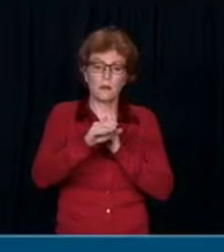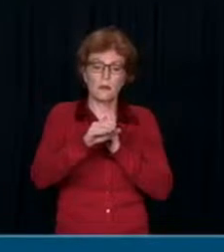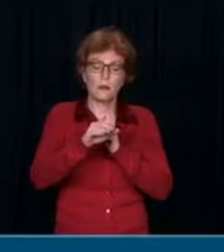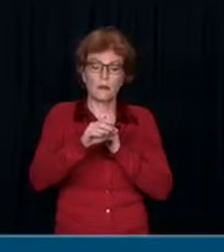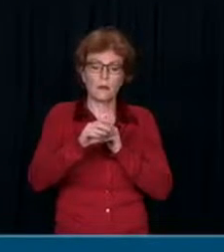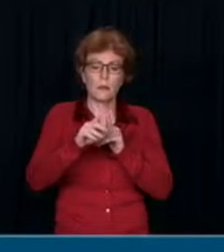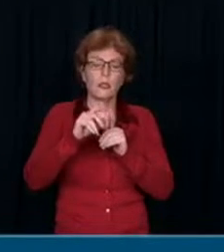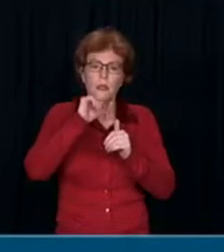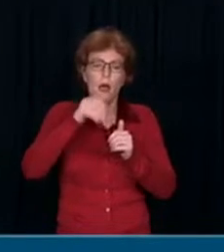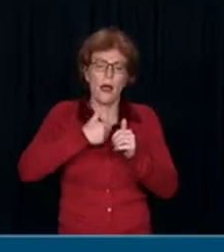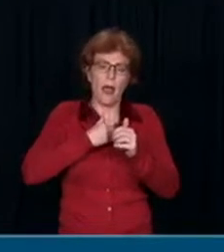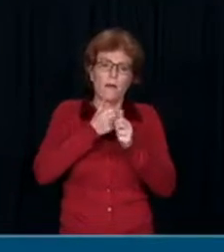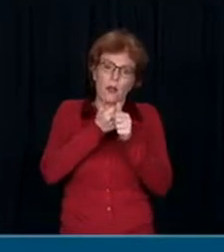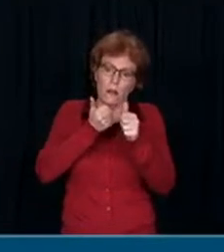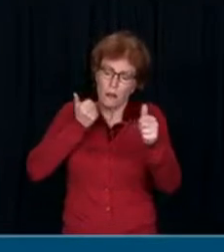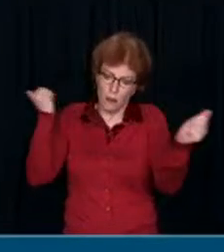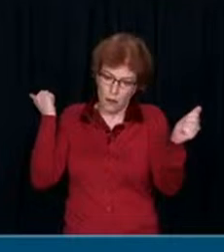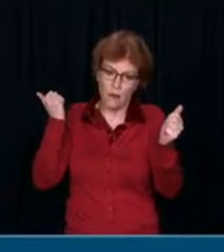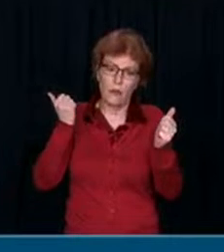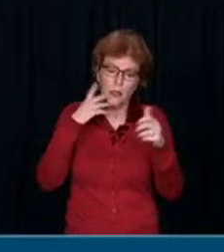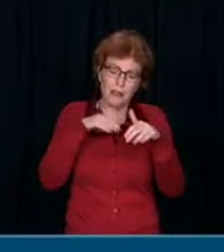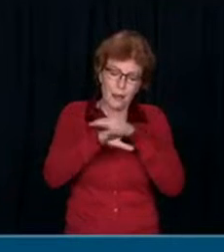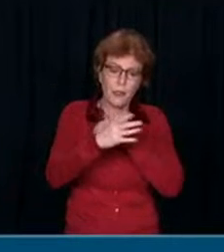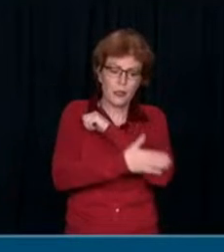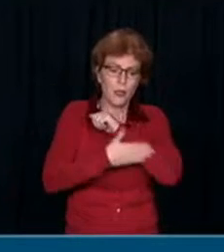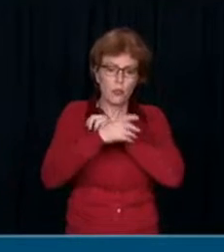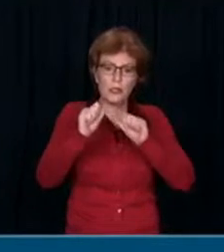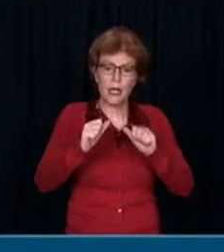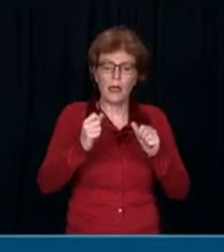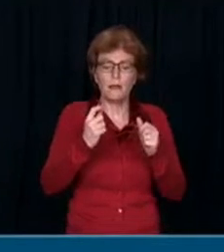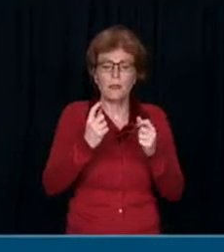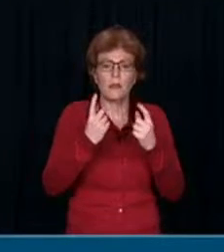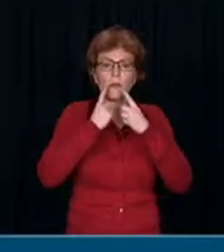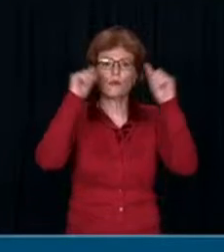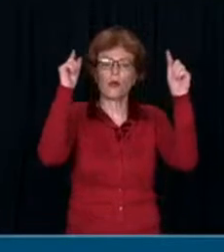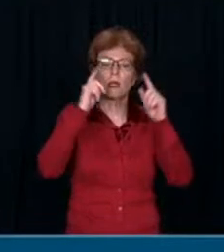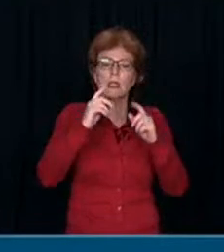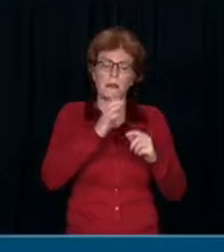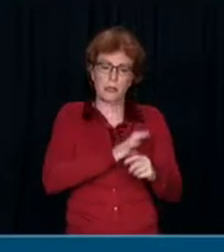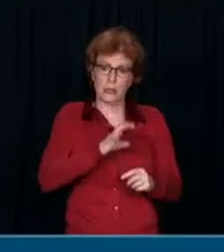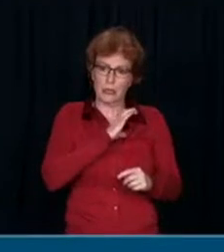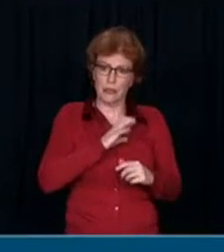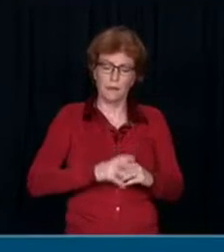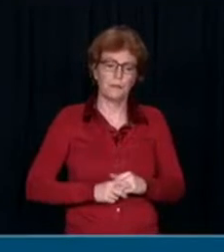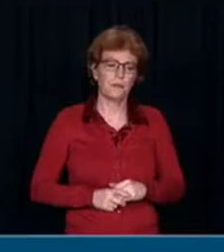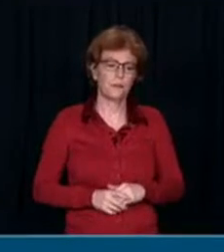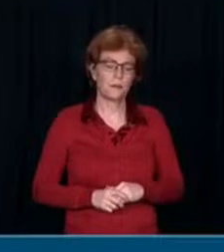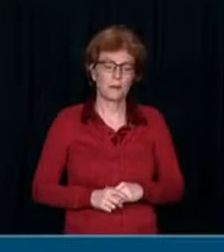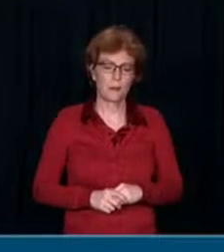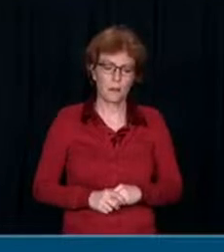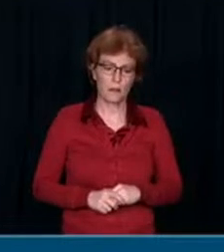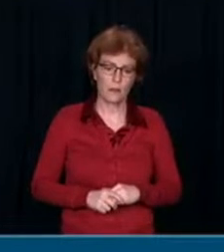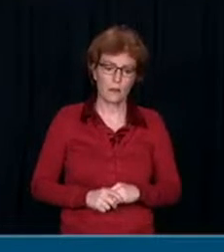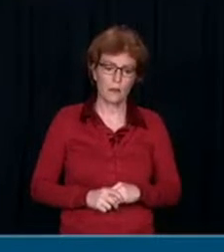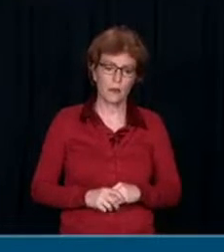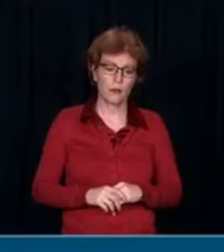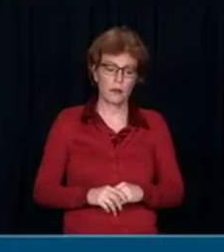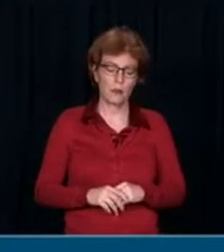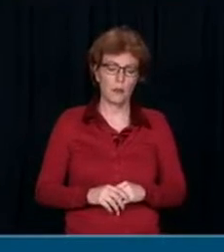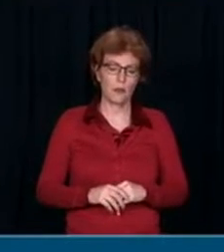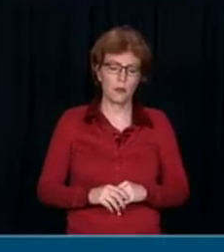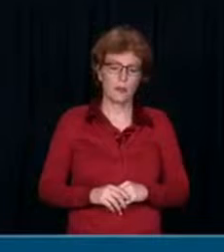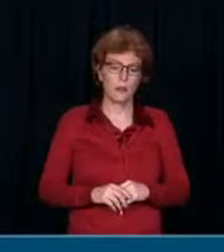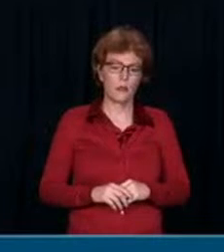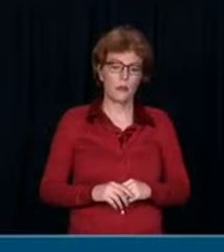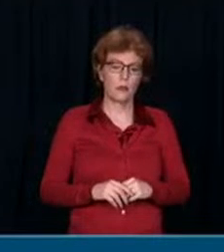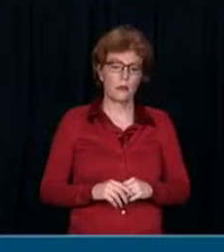without all that backlog and get into this country so that they can be productive citizens here. And, you know, I know that